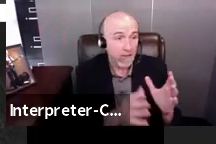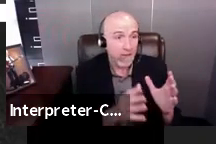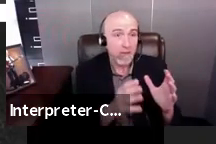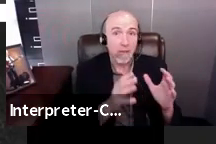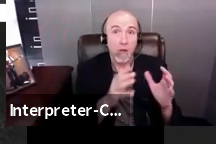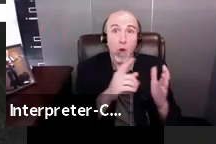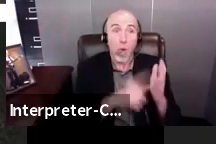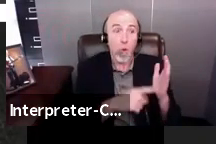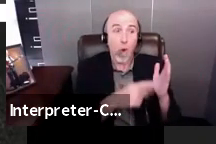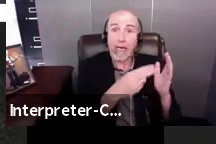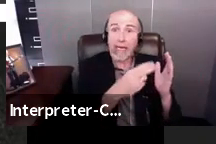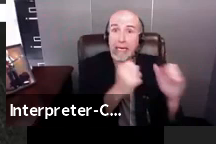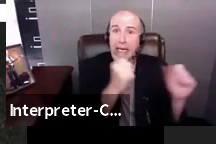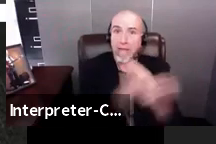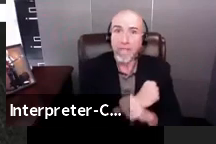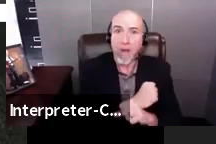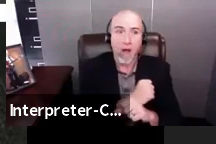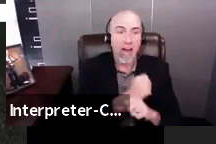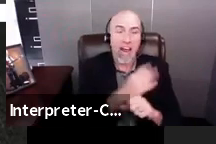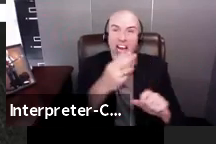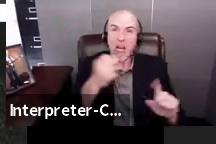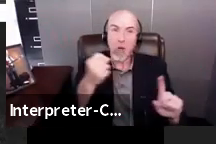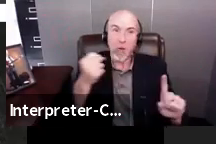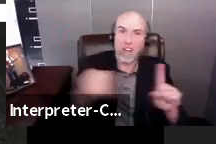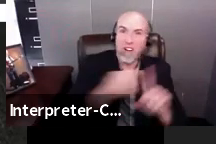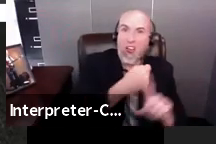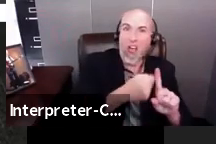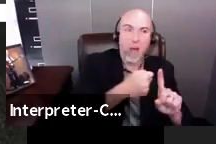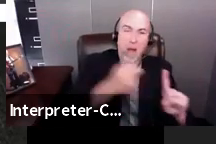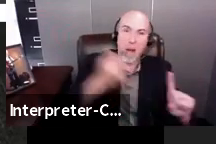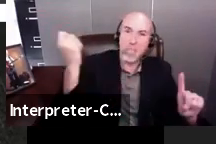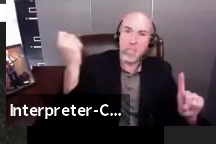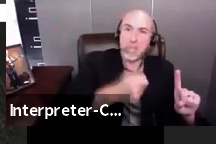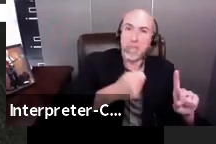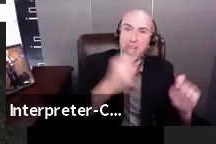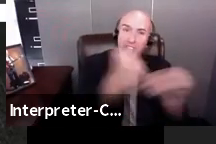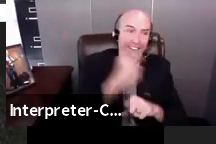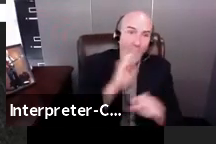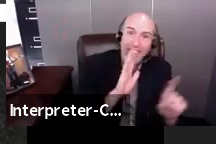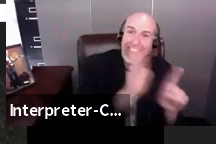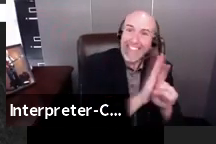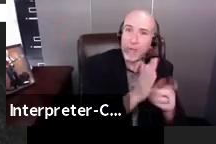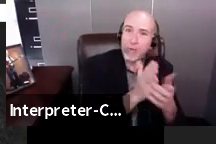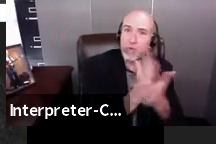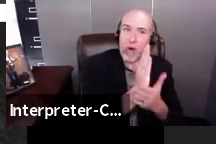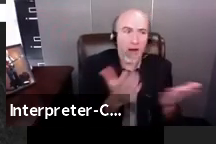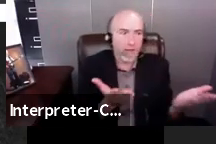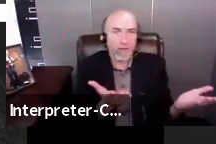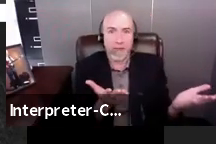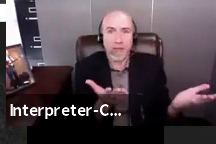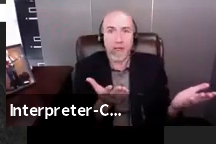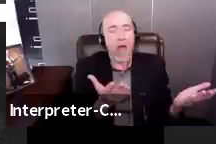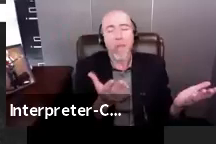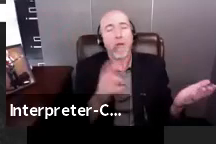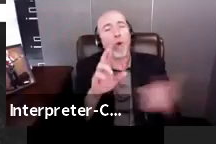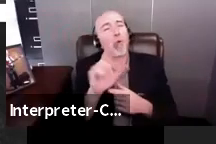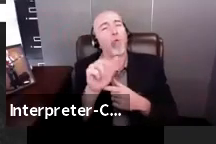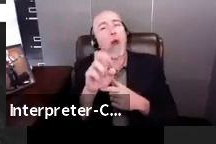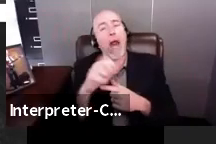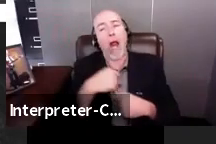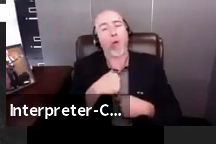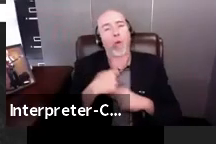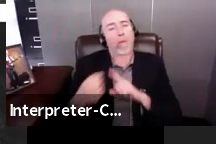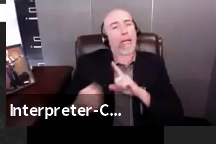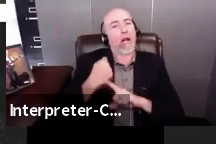he fought, that he was clubbed fighting for his rights. Now, very and rarely have we been clubbed,